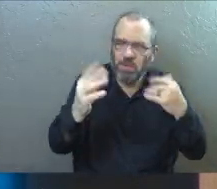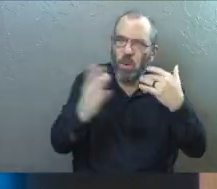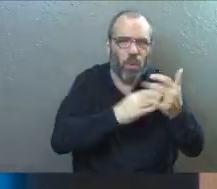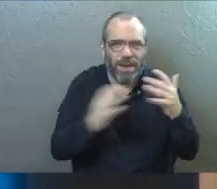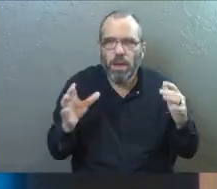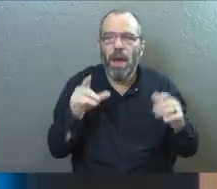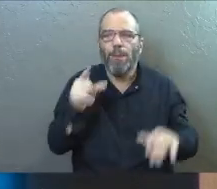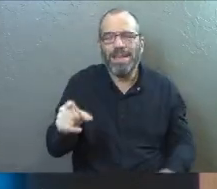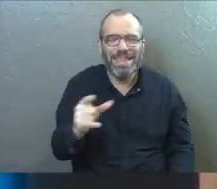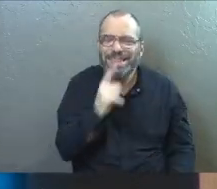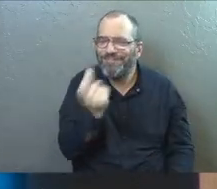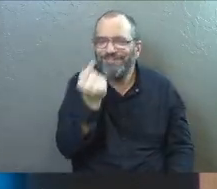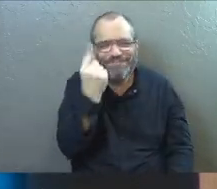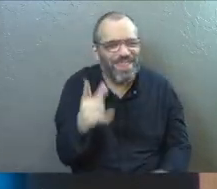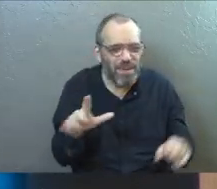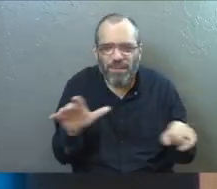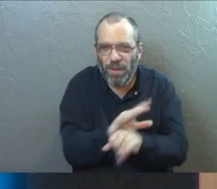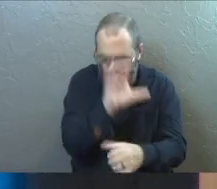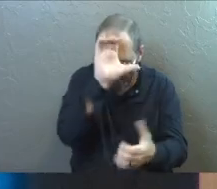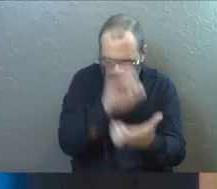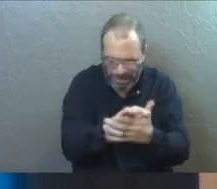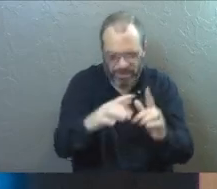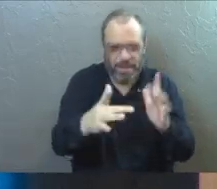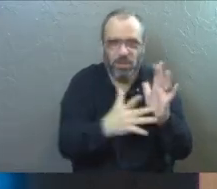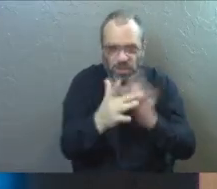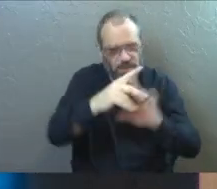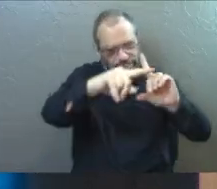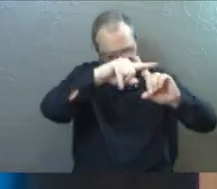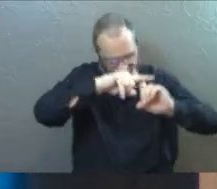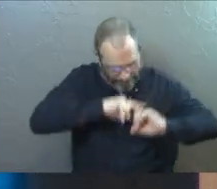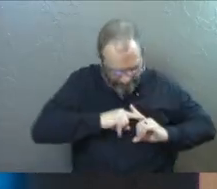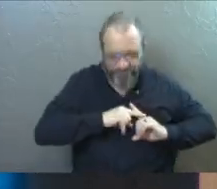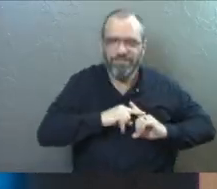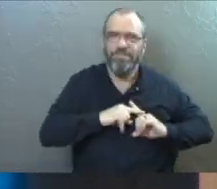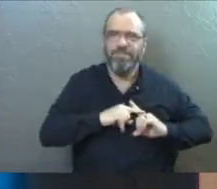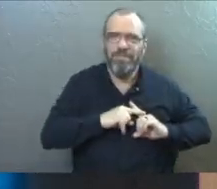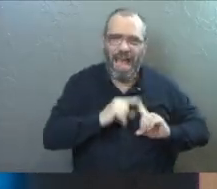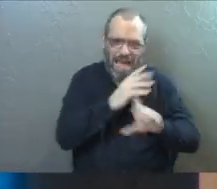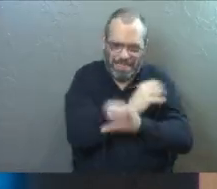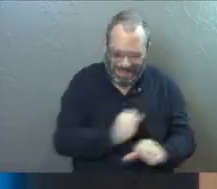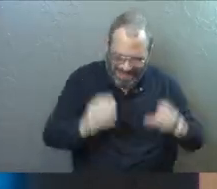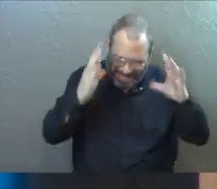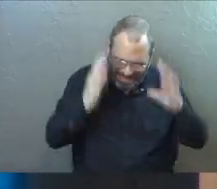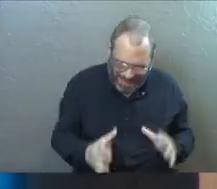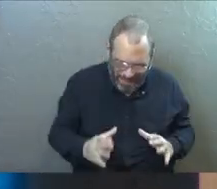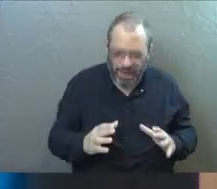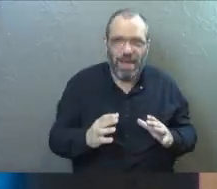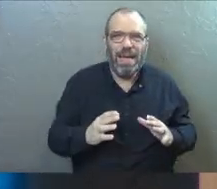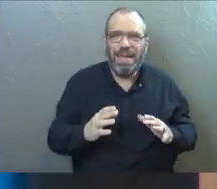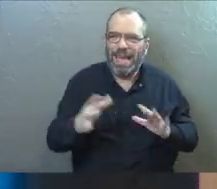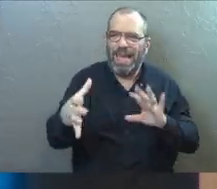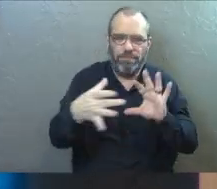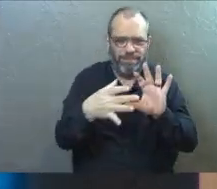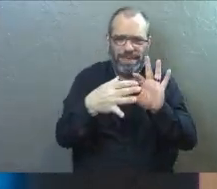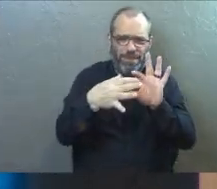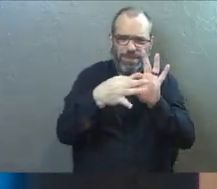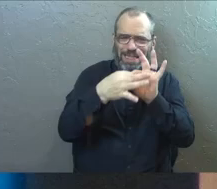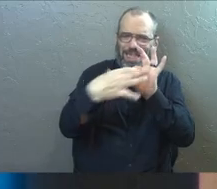whatever it may be, they failed to understand and believe and accept Jesus as the Messiah, as the Savior of the world. There was a disconnect